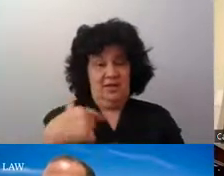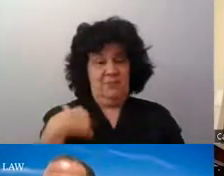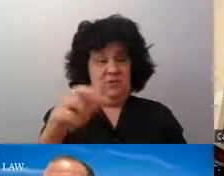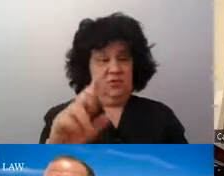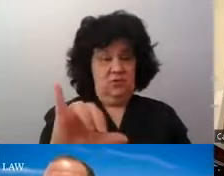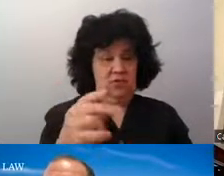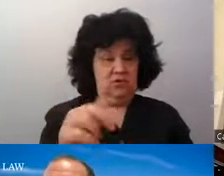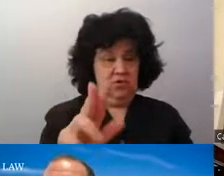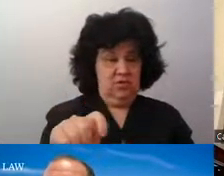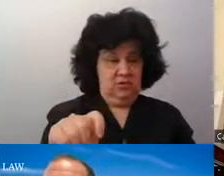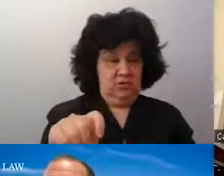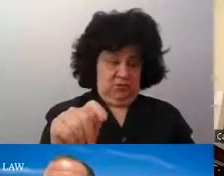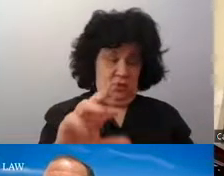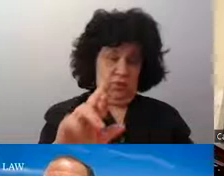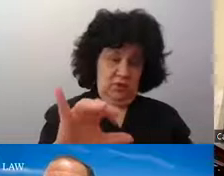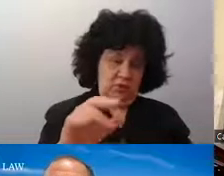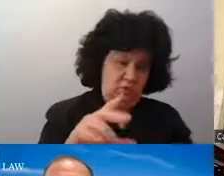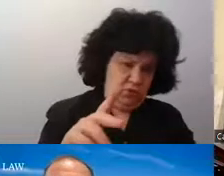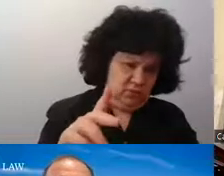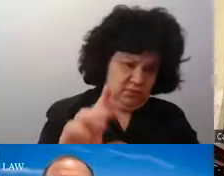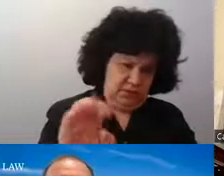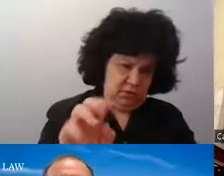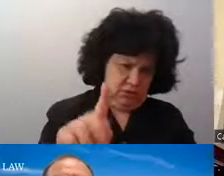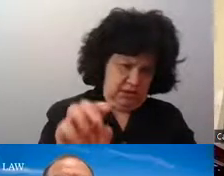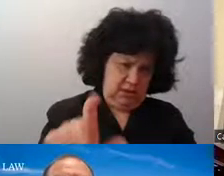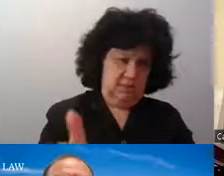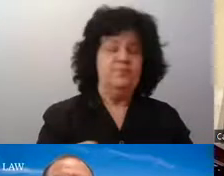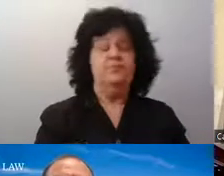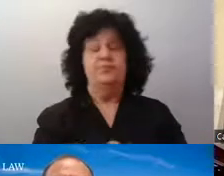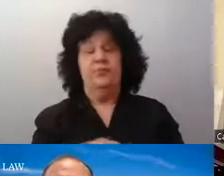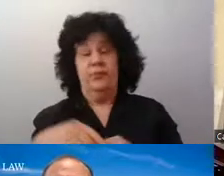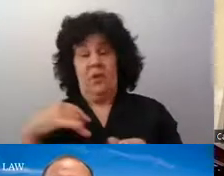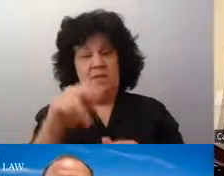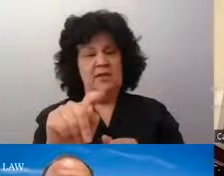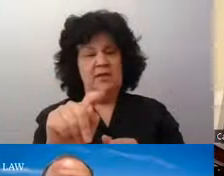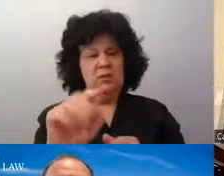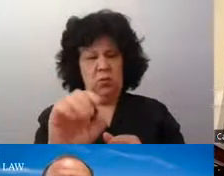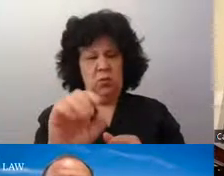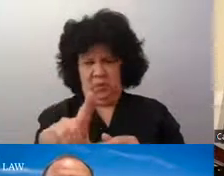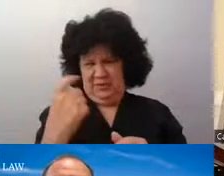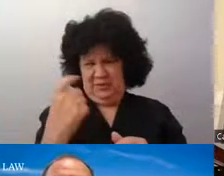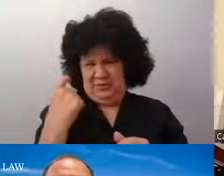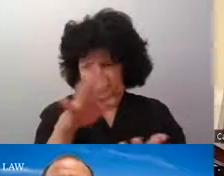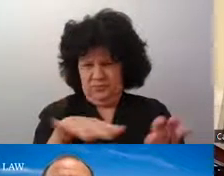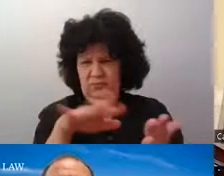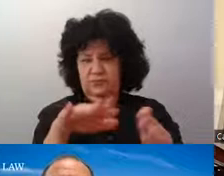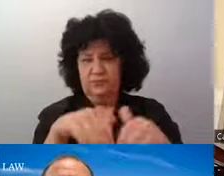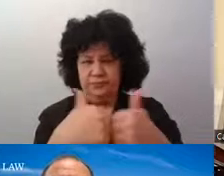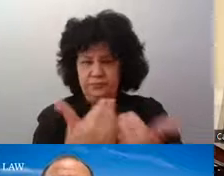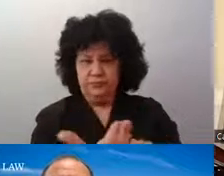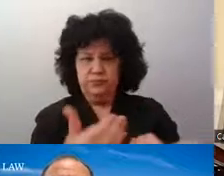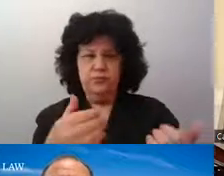tool here just a moment ago and saw how it directly addresses the content or ingredients of